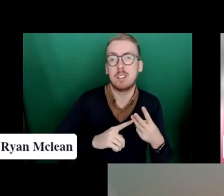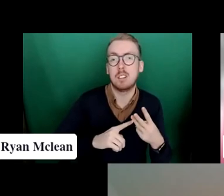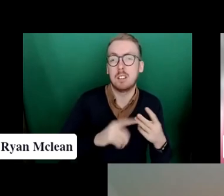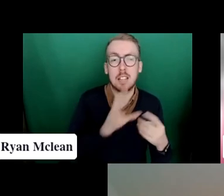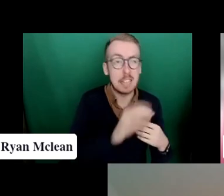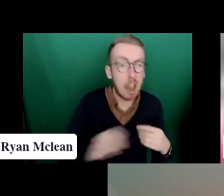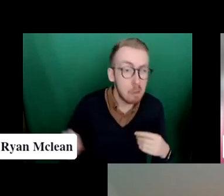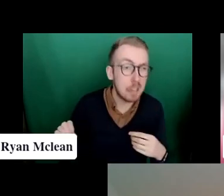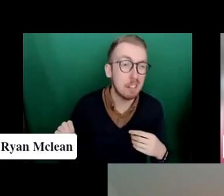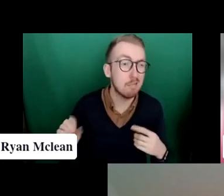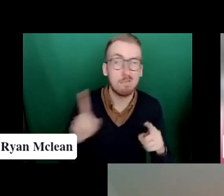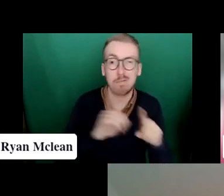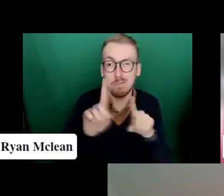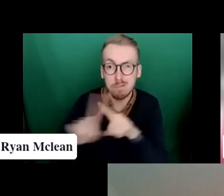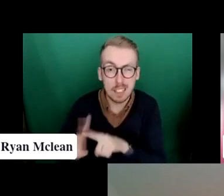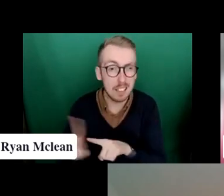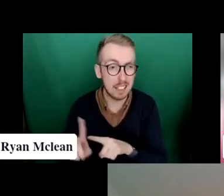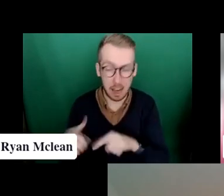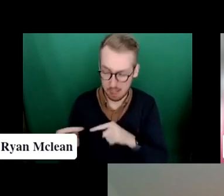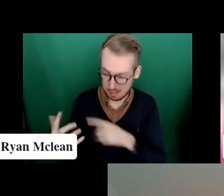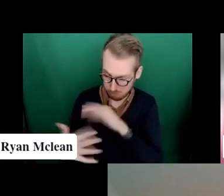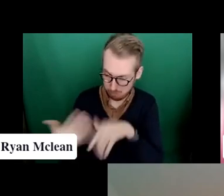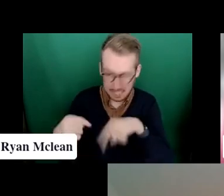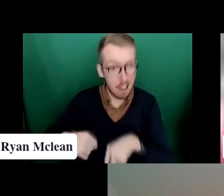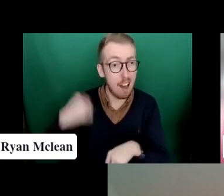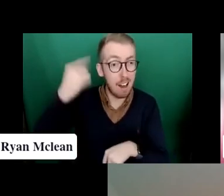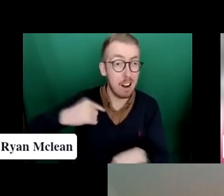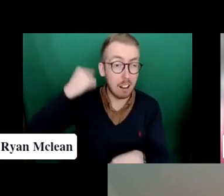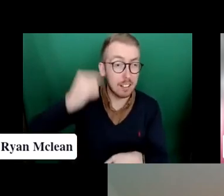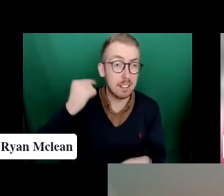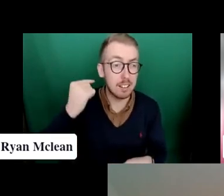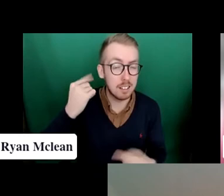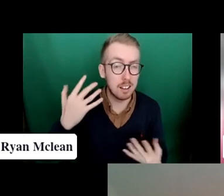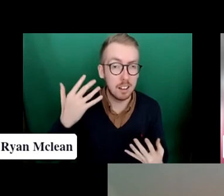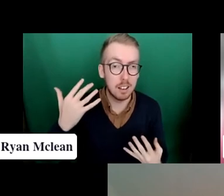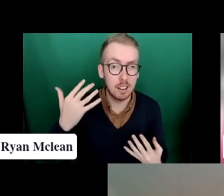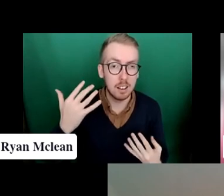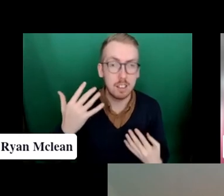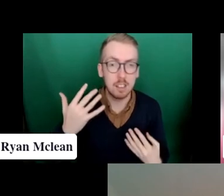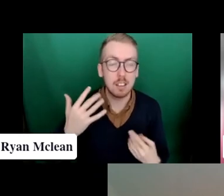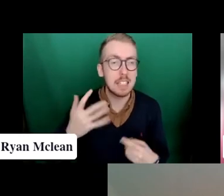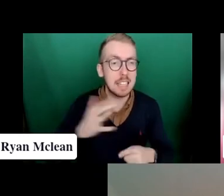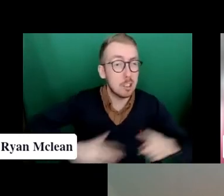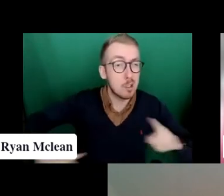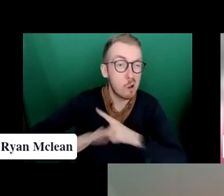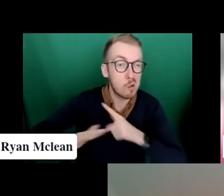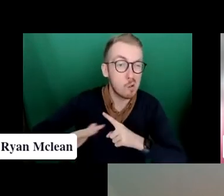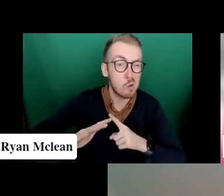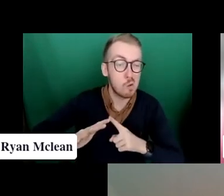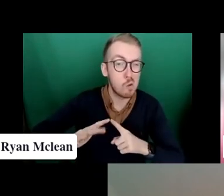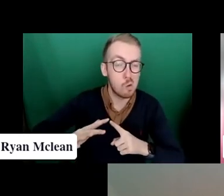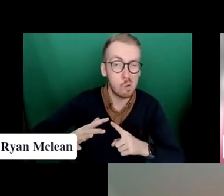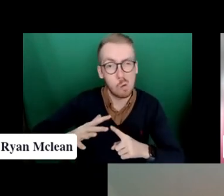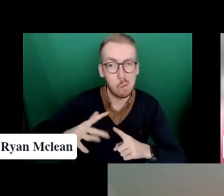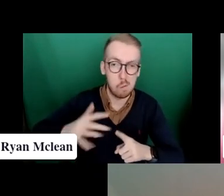the creative industries, particularly in London. And, you know, the social background is also feeds